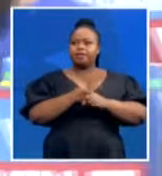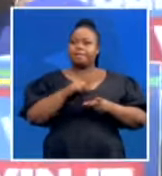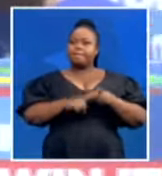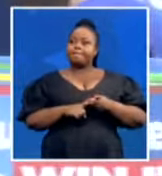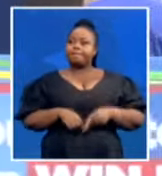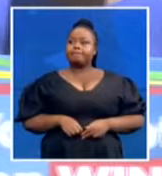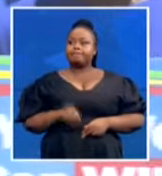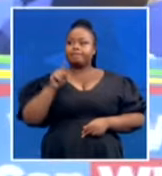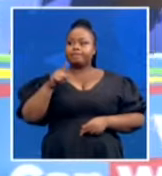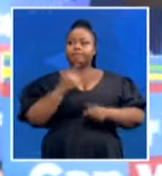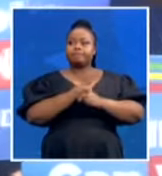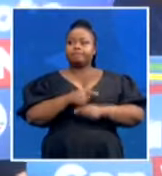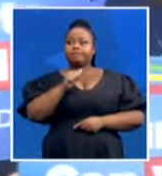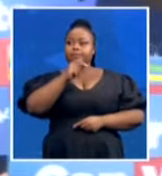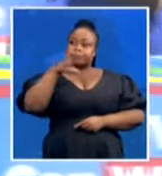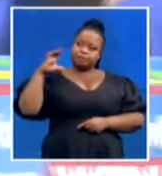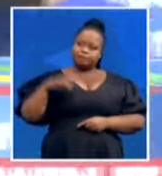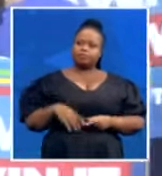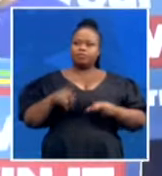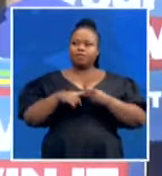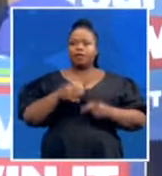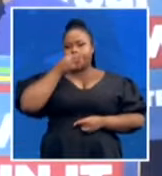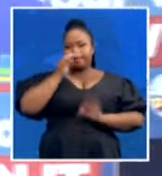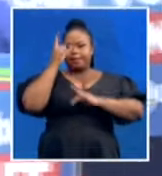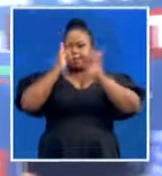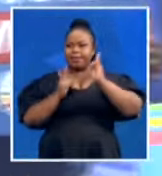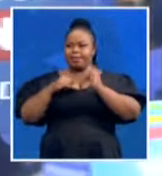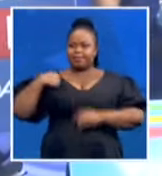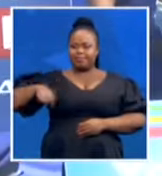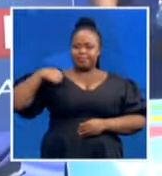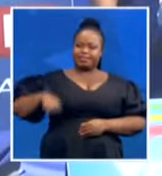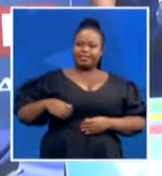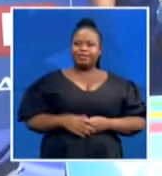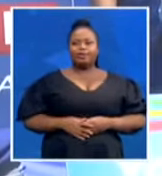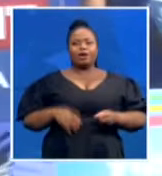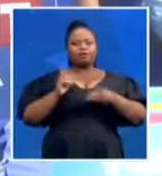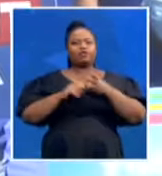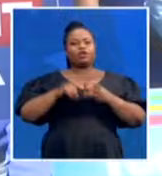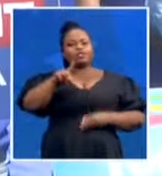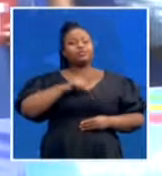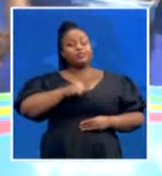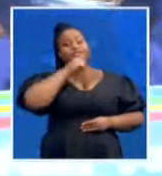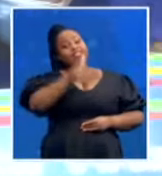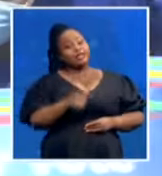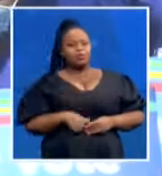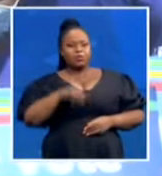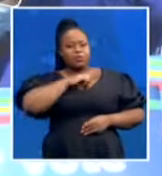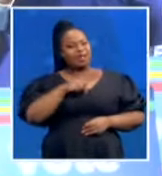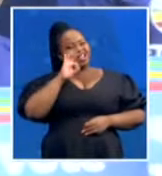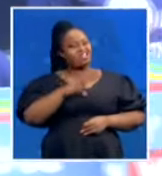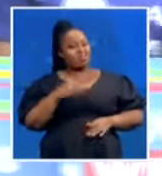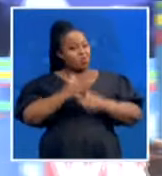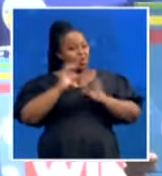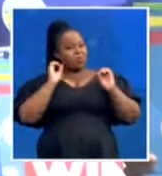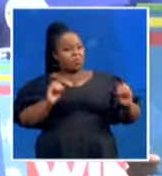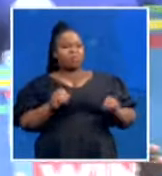ANC-governed Buffalo City municipality, I can tell you the indignity of ungabinamsebenzi. I can tell you that in